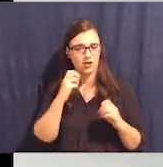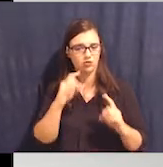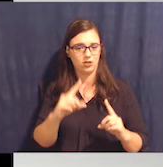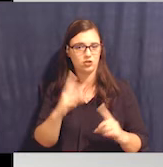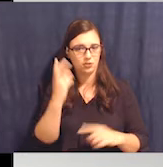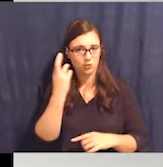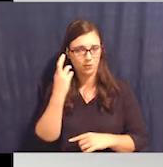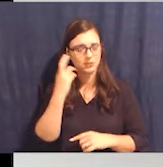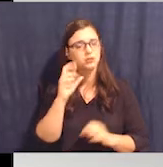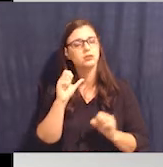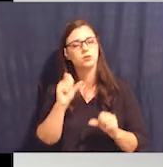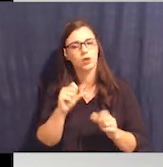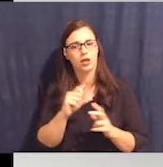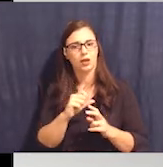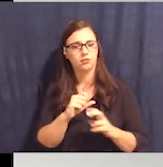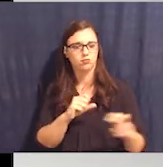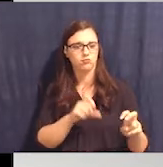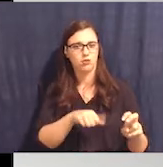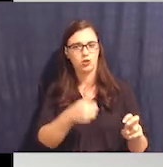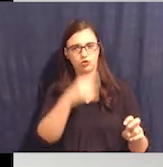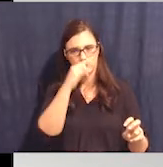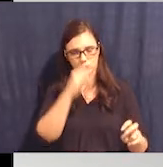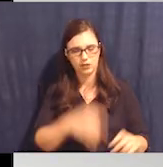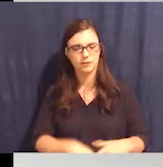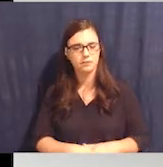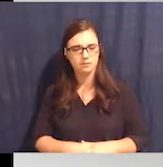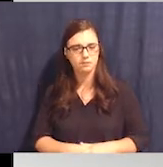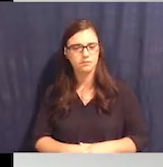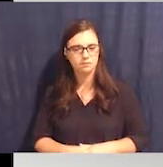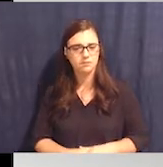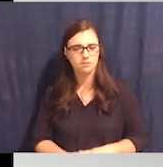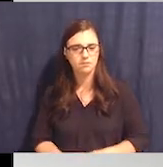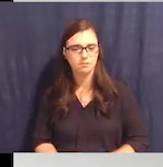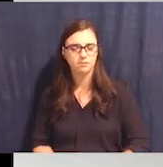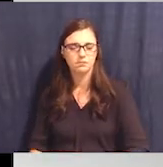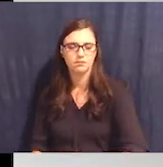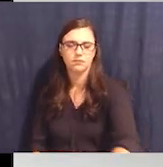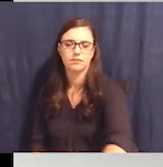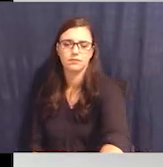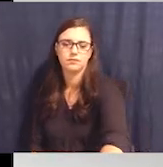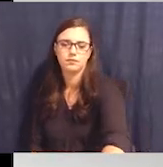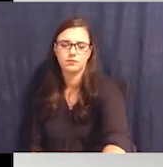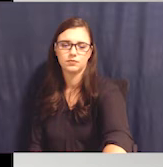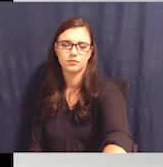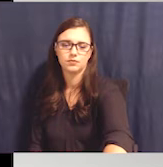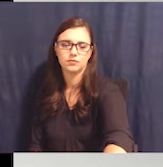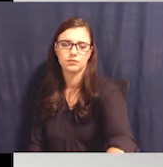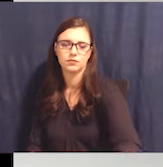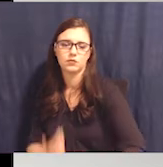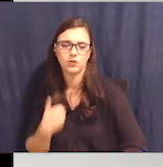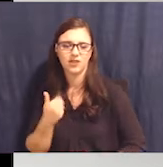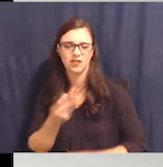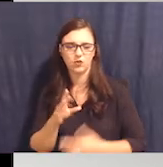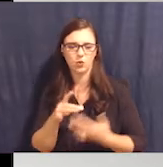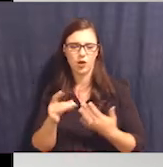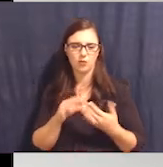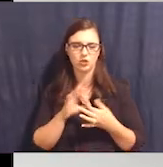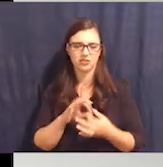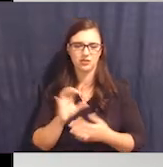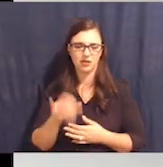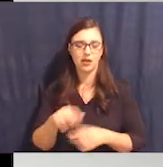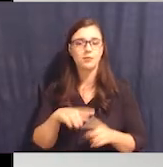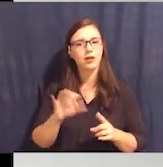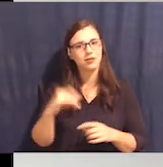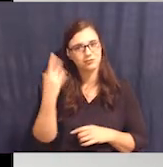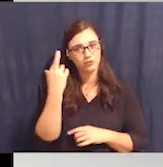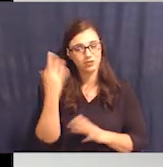established for education, it can go to other children in the family. So you have a couple of options about